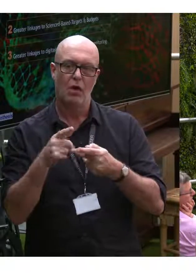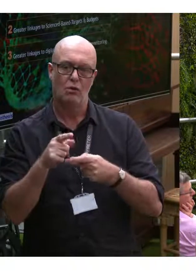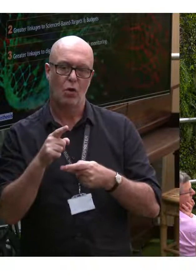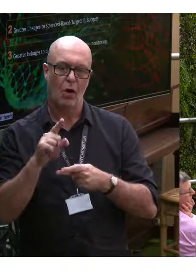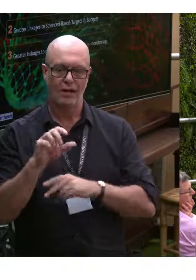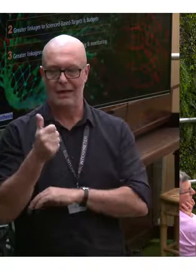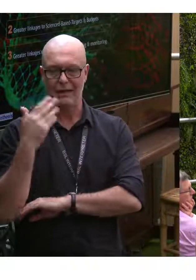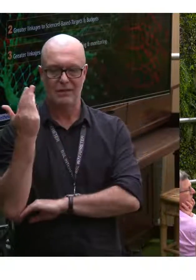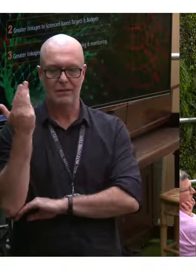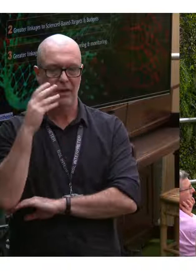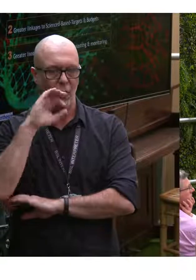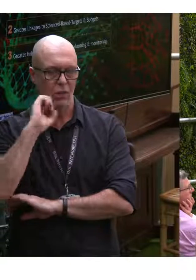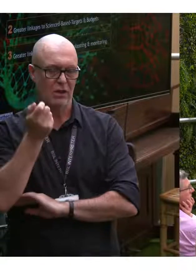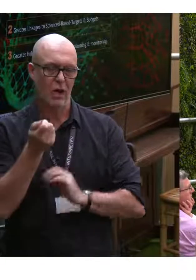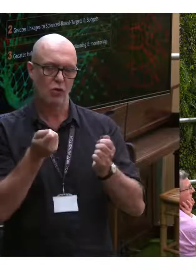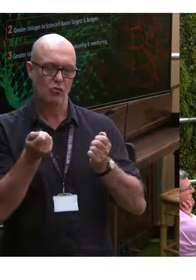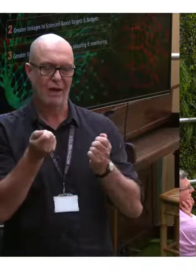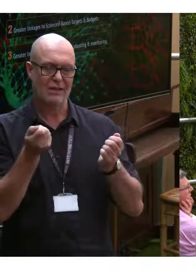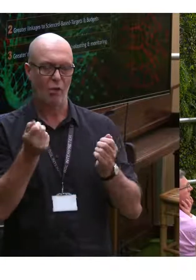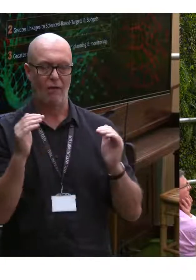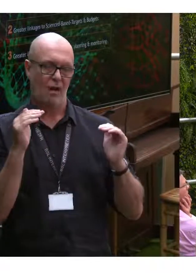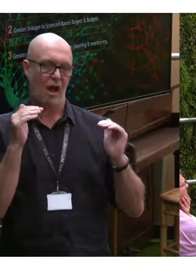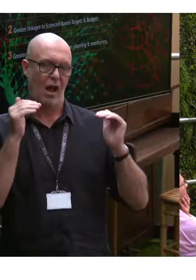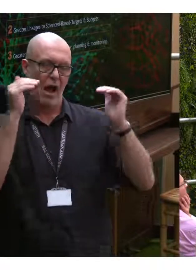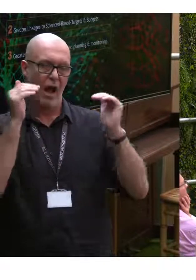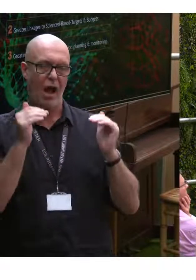speaker, who's the director of HyNet. Over to you, Chris.